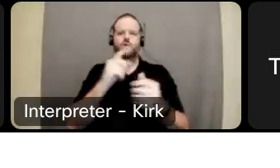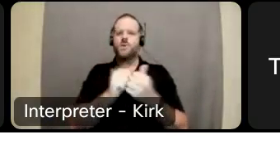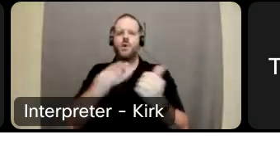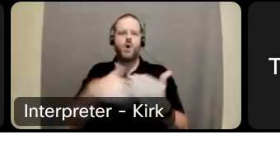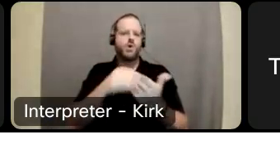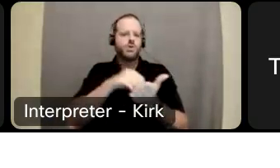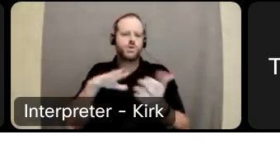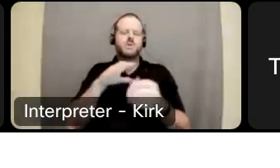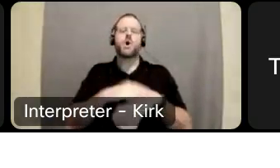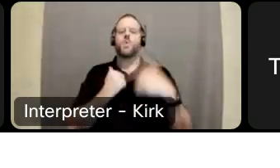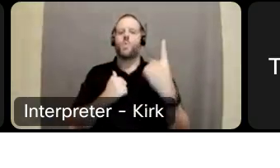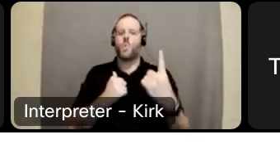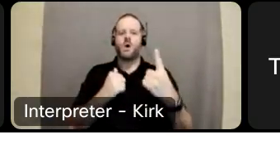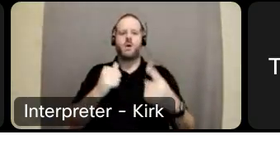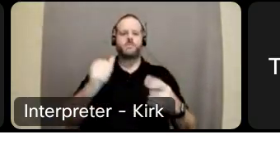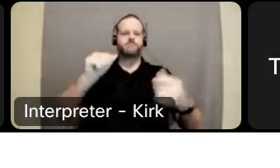one